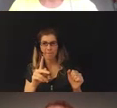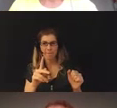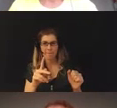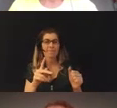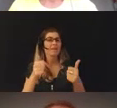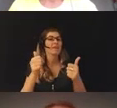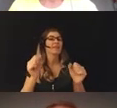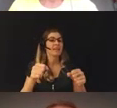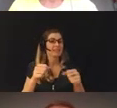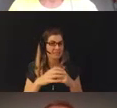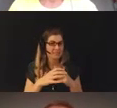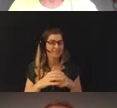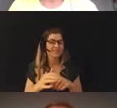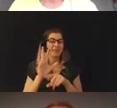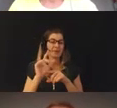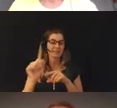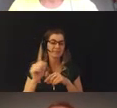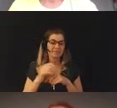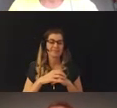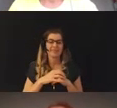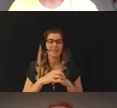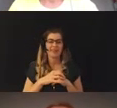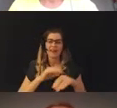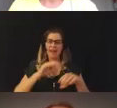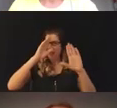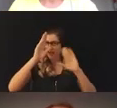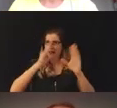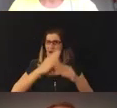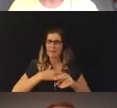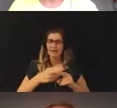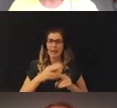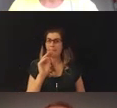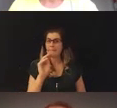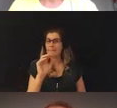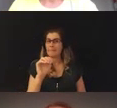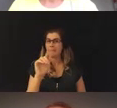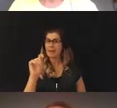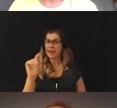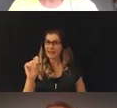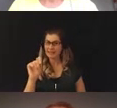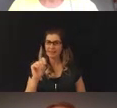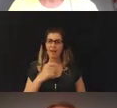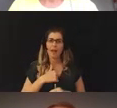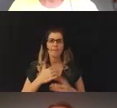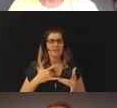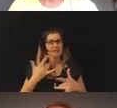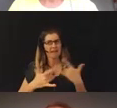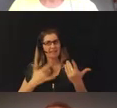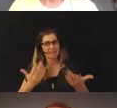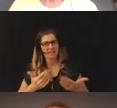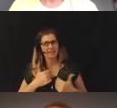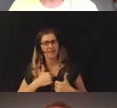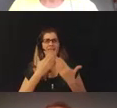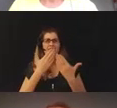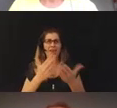Yes. Awesome. So hi everyone. My name is Matt. And I'm excited to be here today and just want to thank you guys so